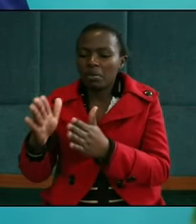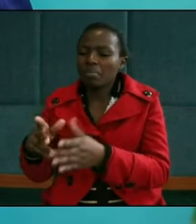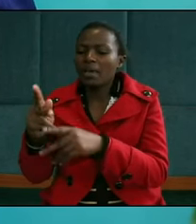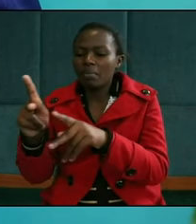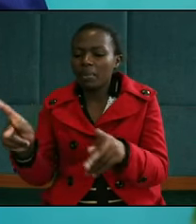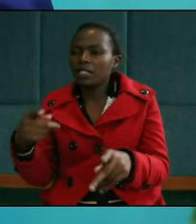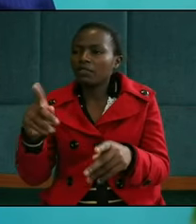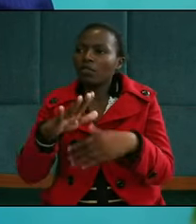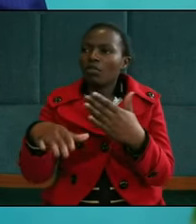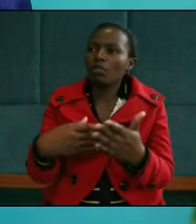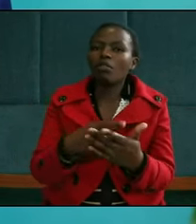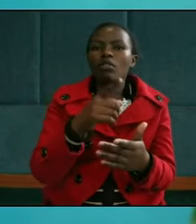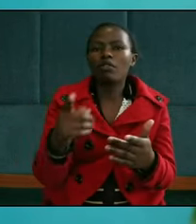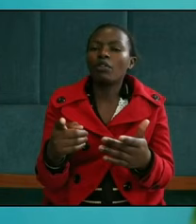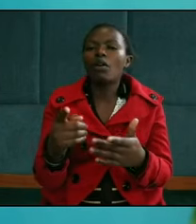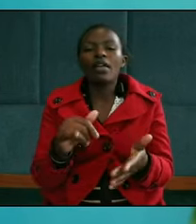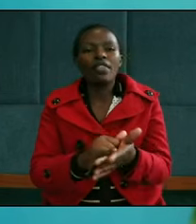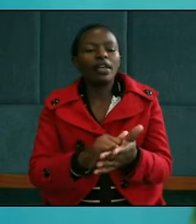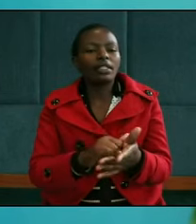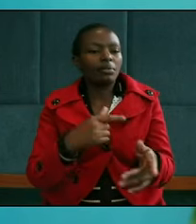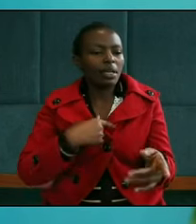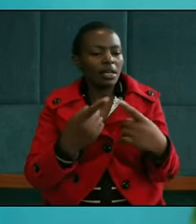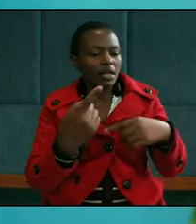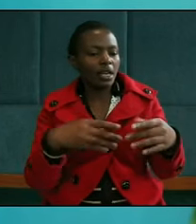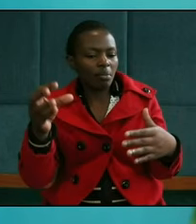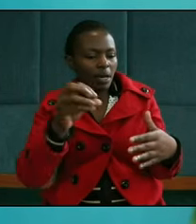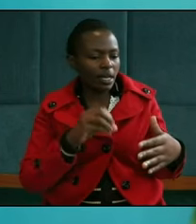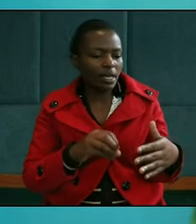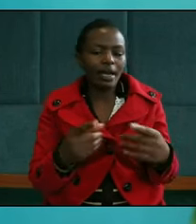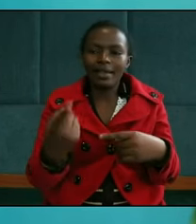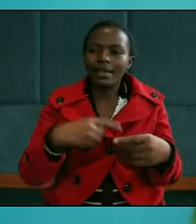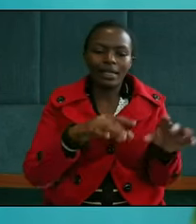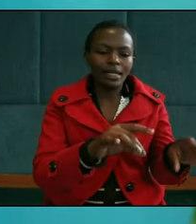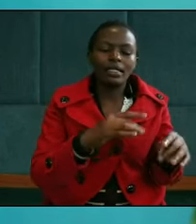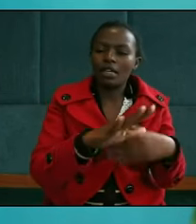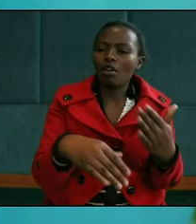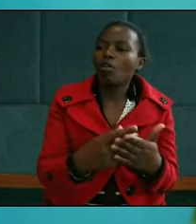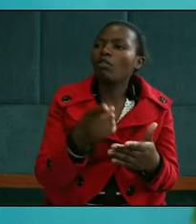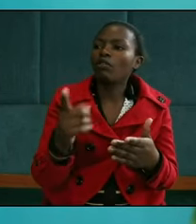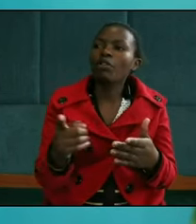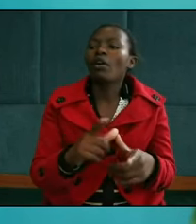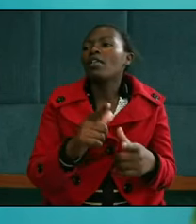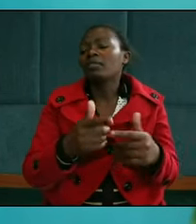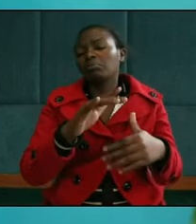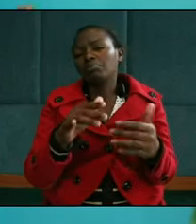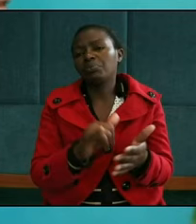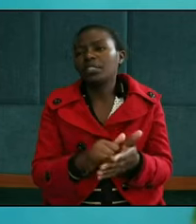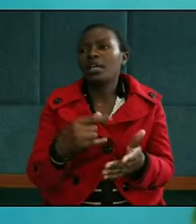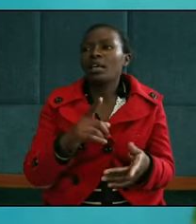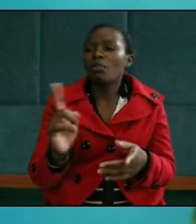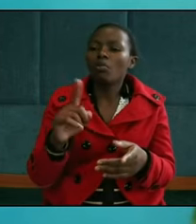receive you to myself, that where I am, there you may be also. Matthew 26, 29,